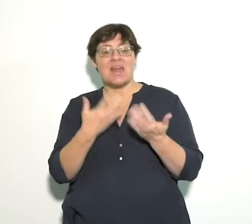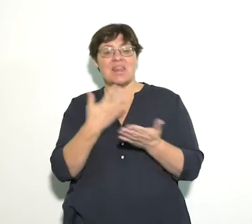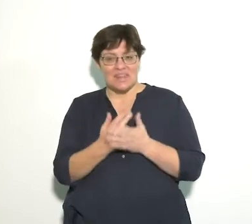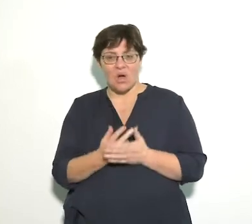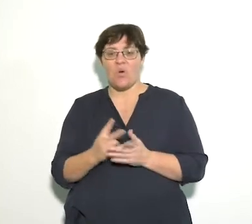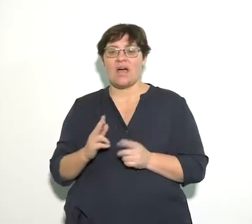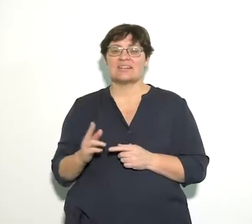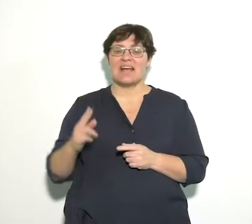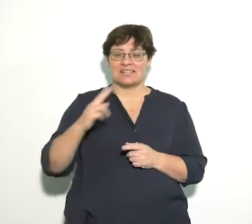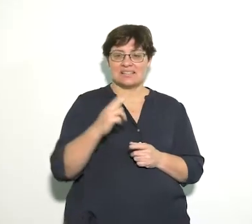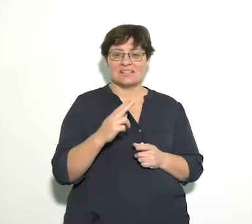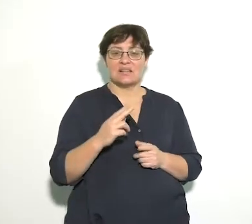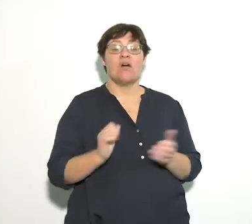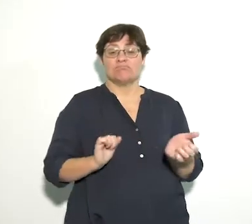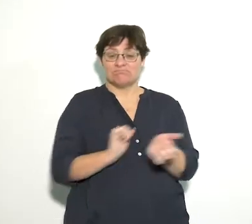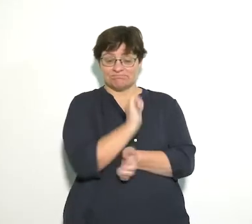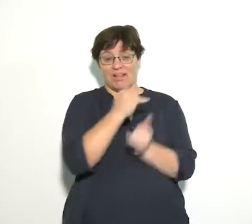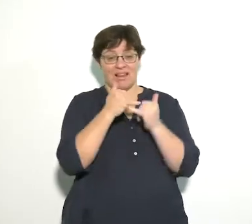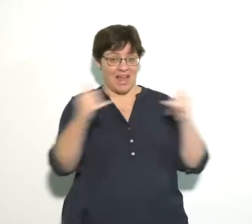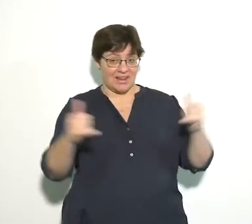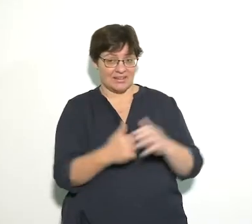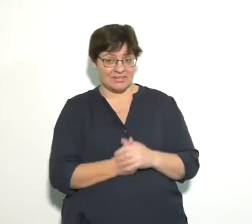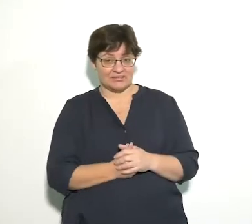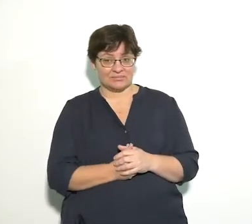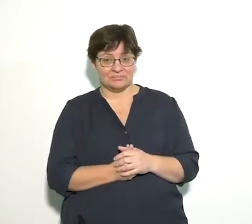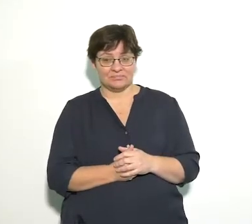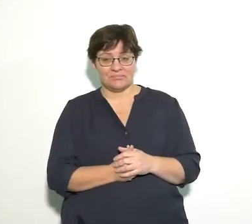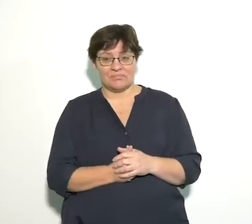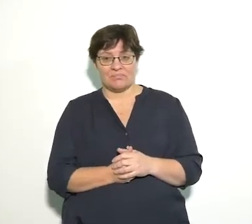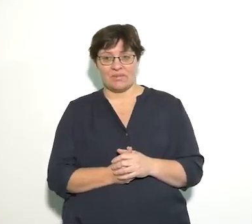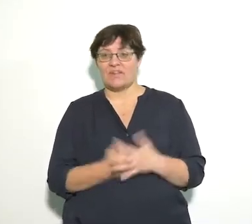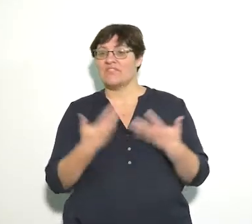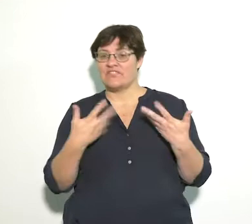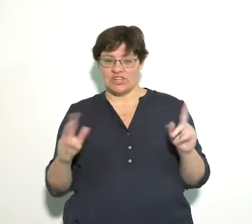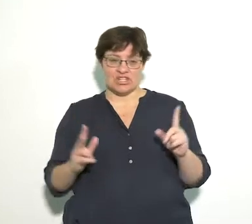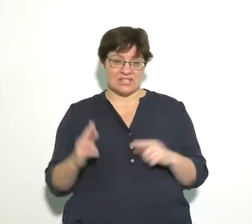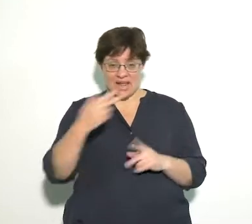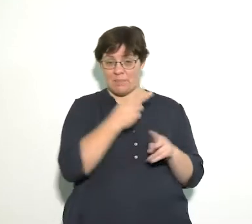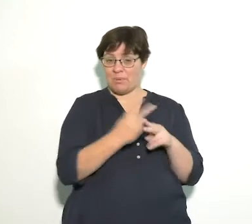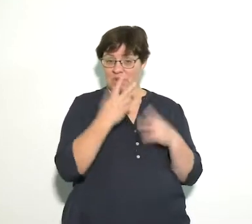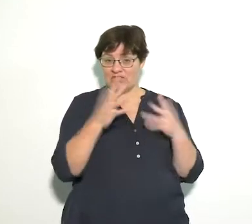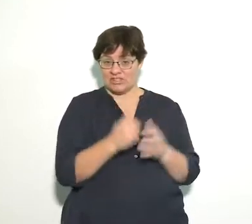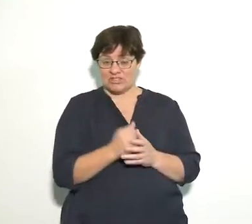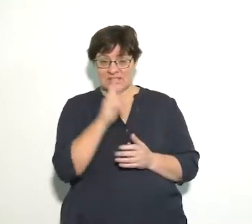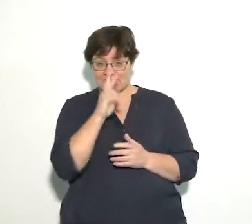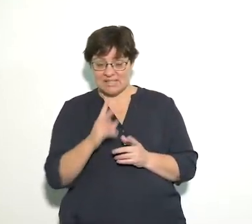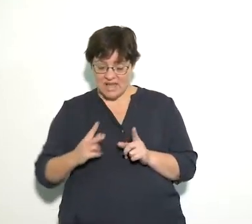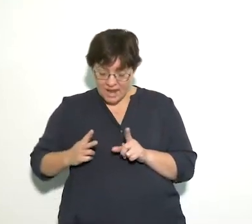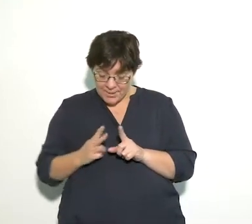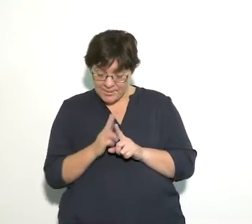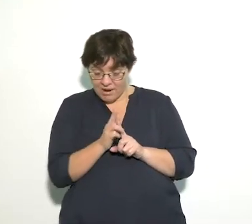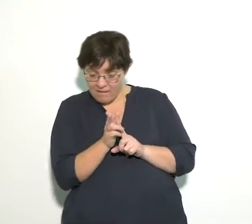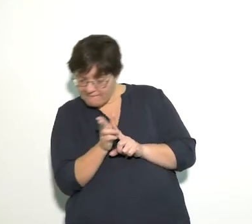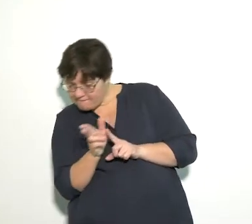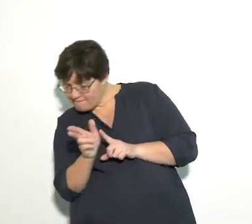now going to cut along the solid lines. So I've got one that's already prepared. Can you see